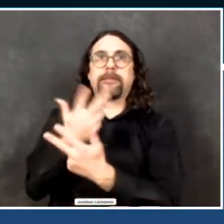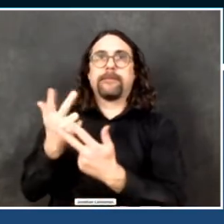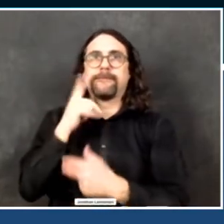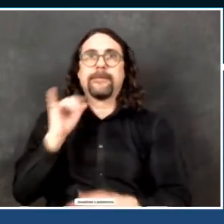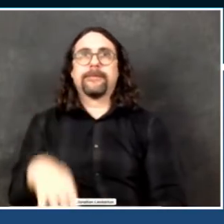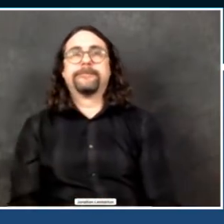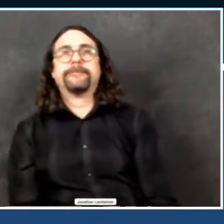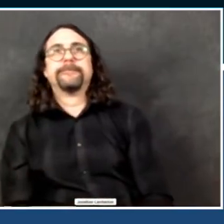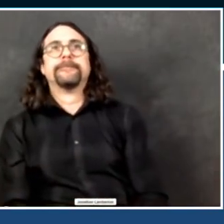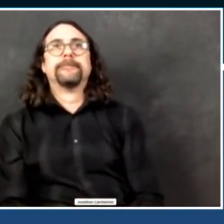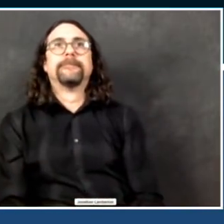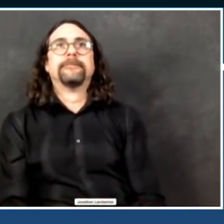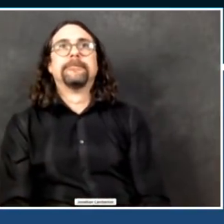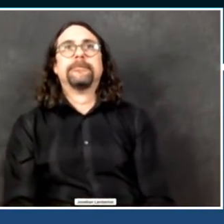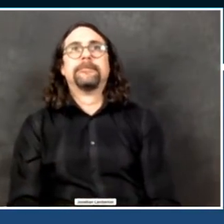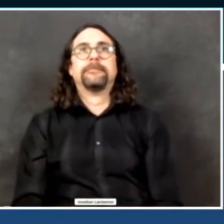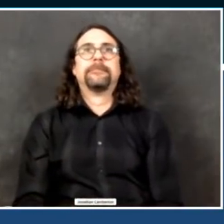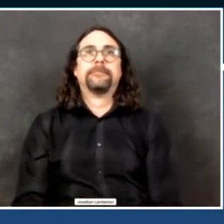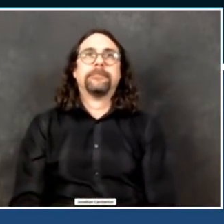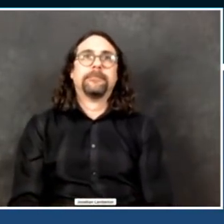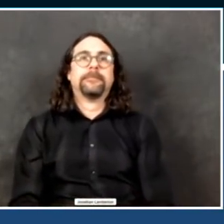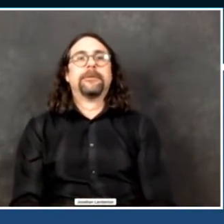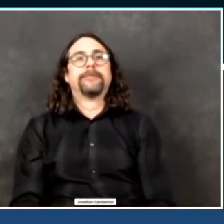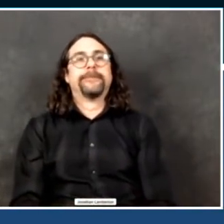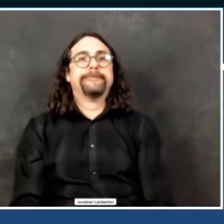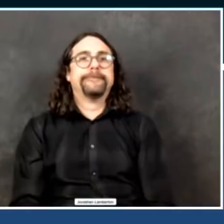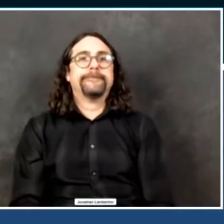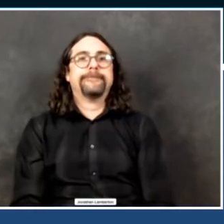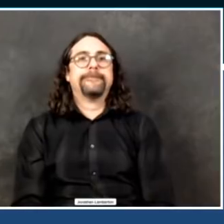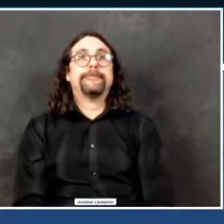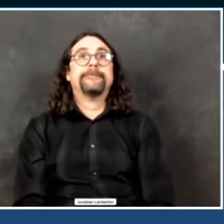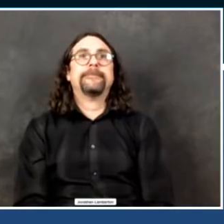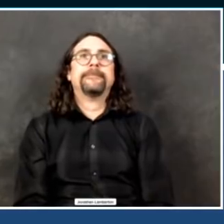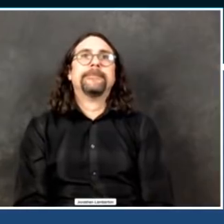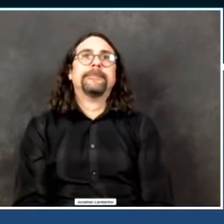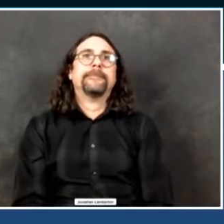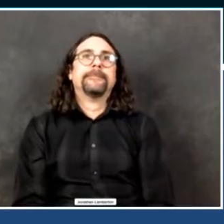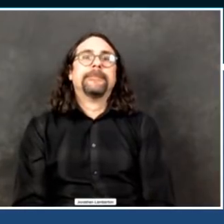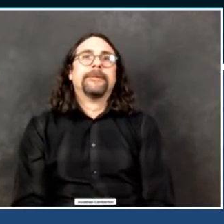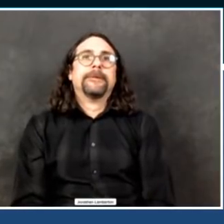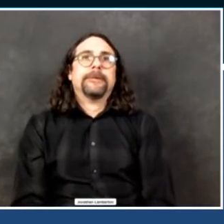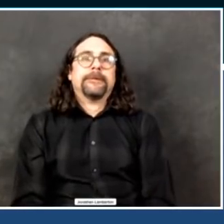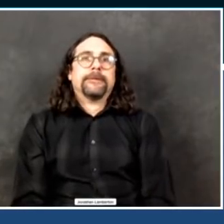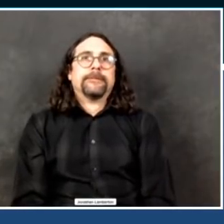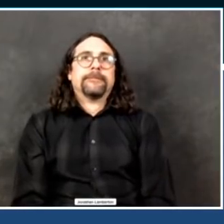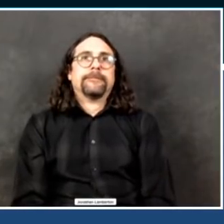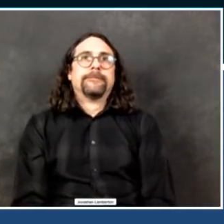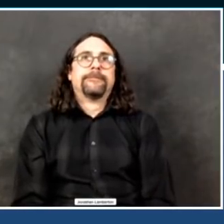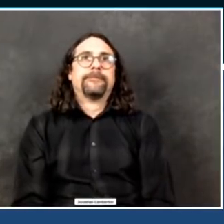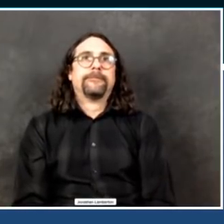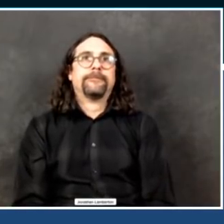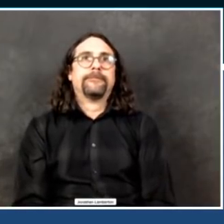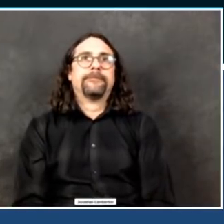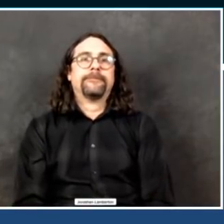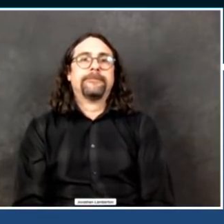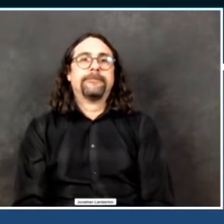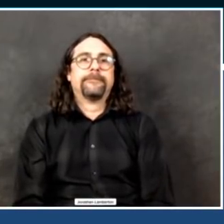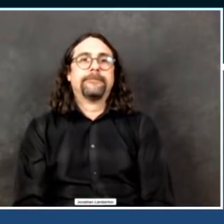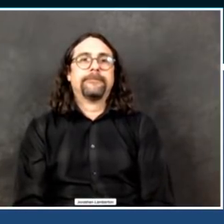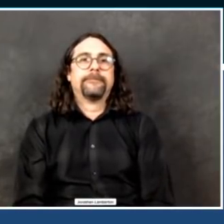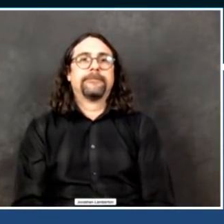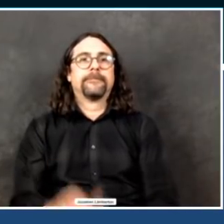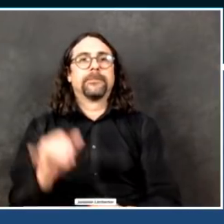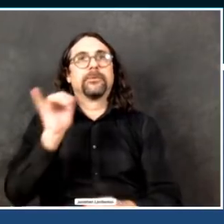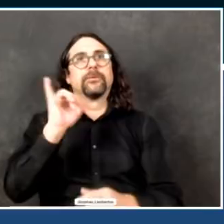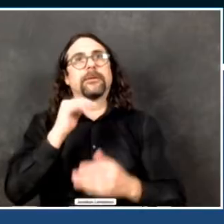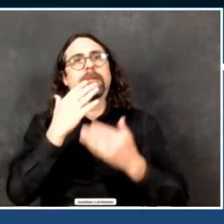and you don't think to stop and thank the FedEx guy or the UPS guy, but you should, because they're actually helping things keep going and in